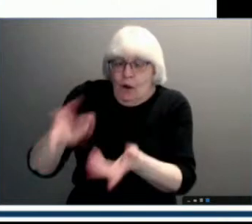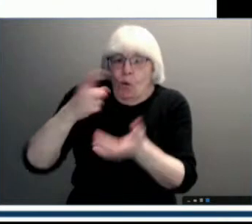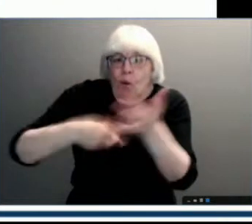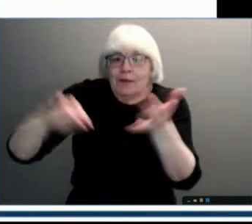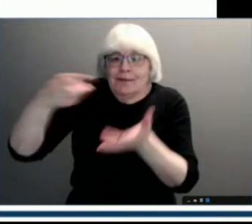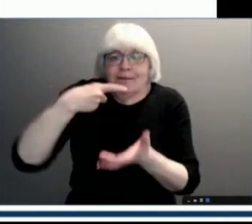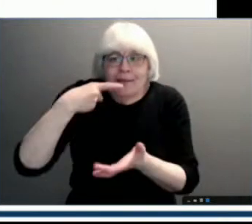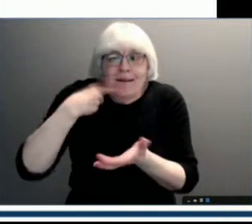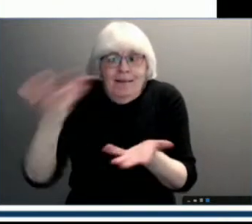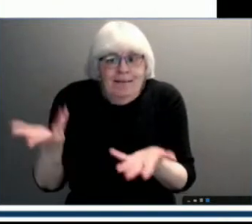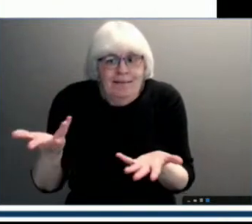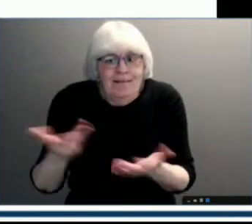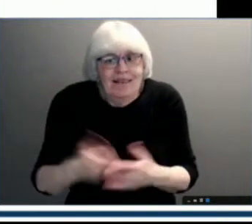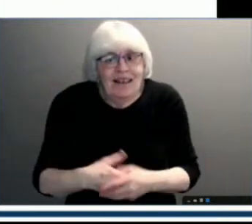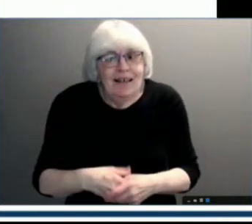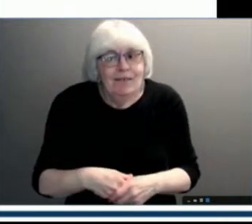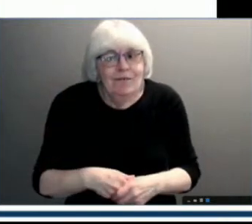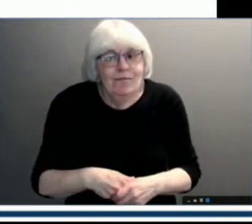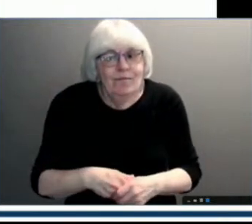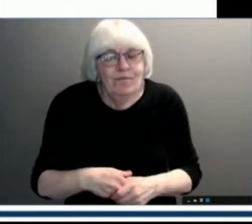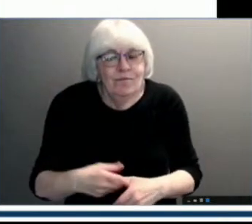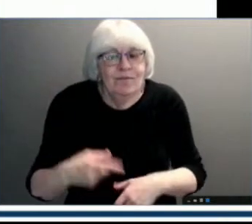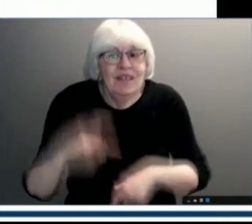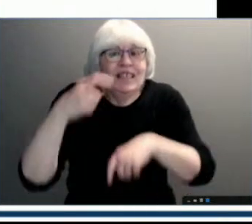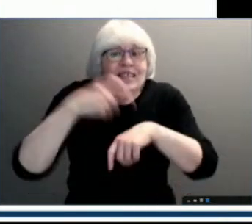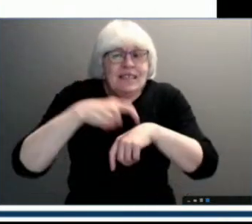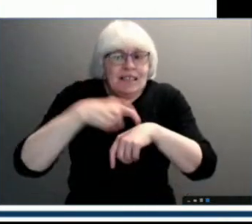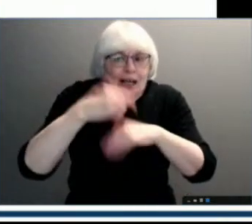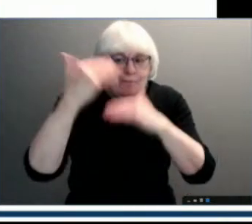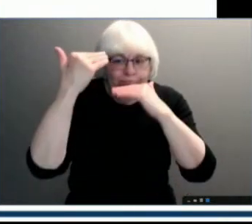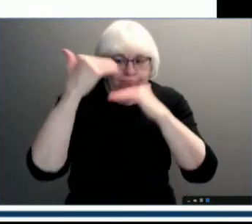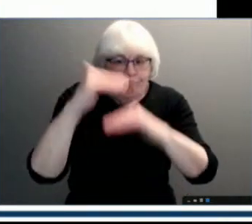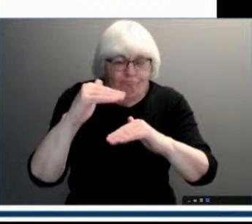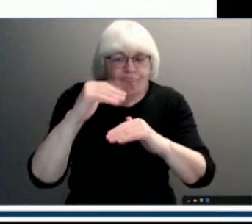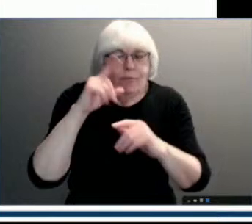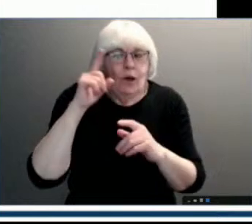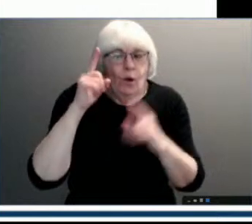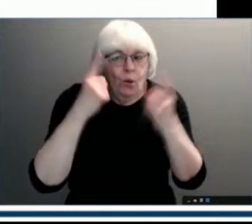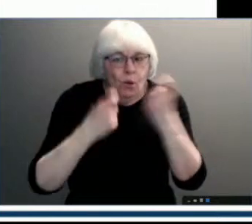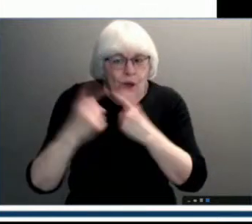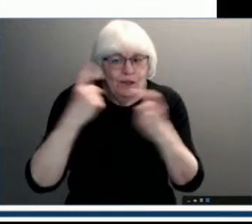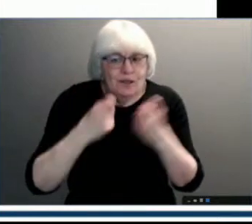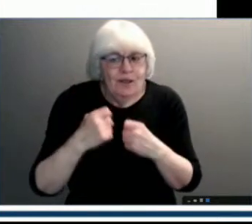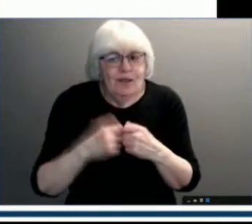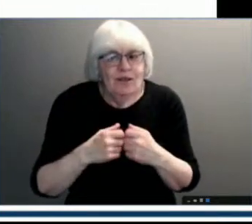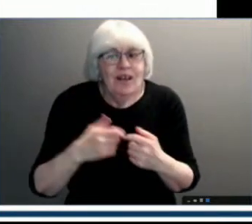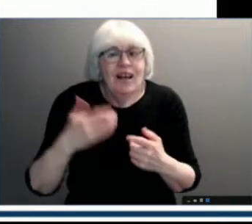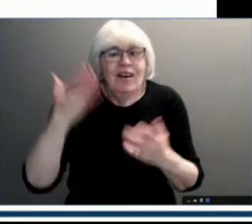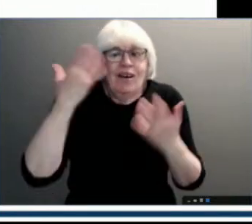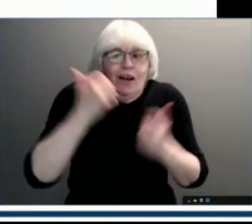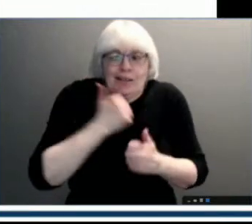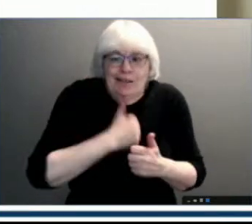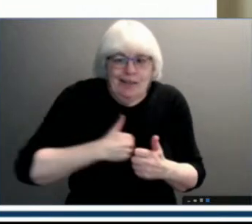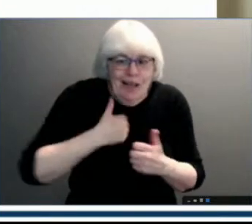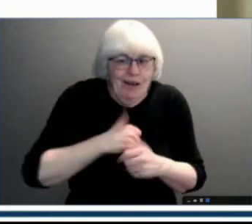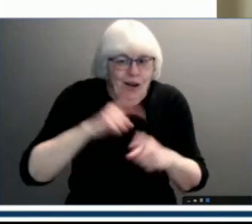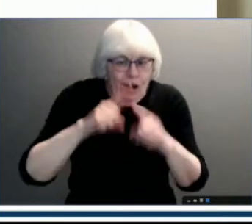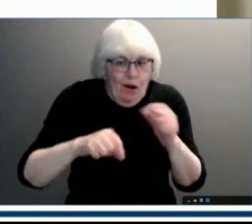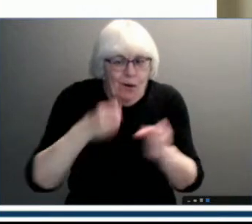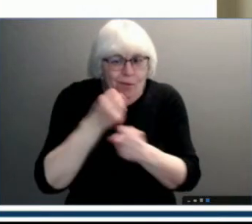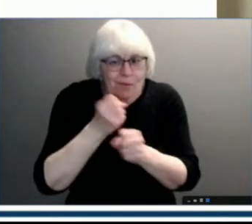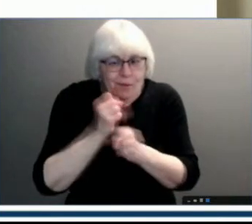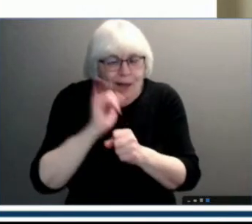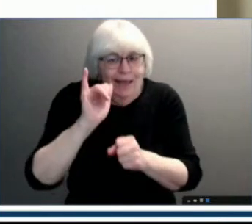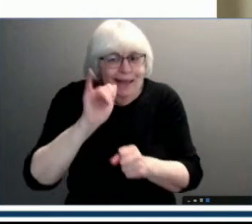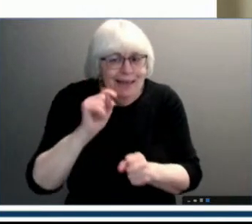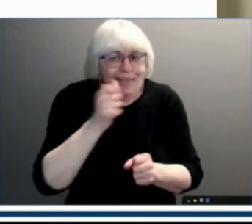we have for questions today. Sincere apologies to the reporters we weren't able to get to. Premier, do you have closing remarks? Yeah, thanks. Just quickly,